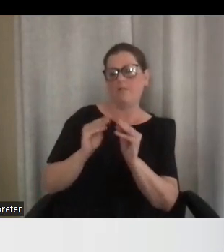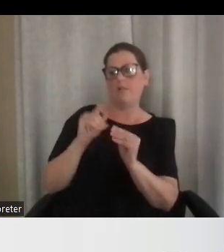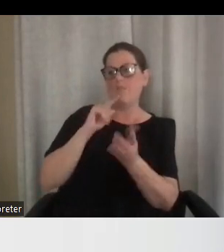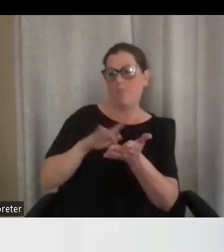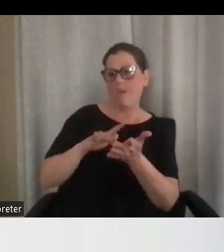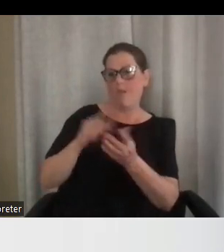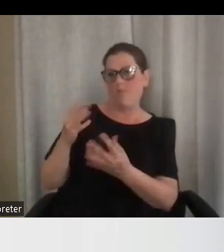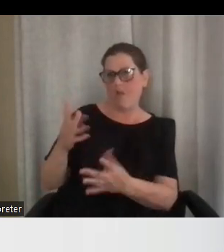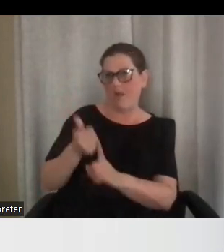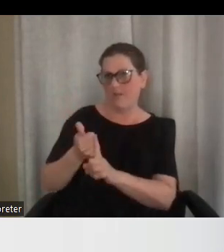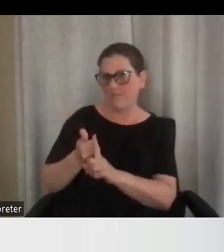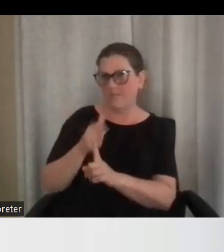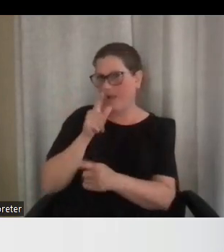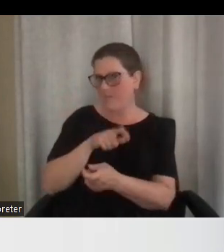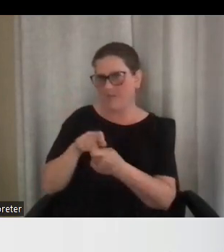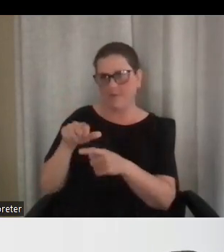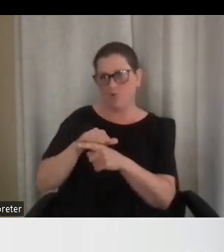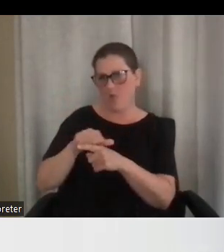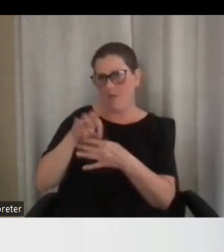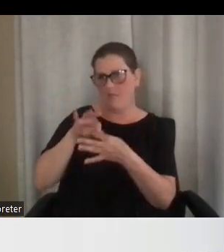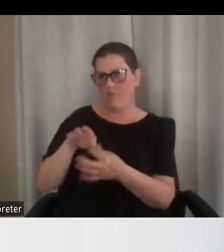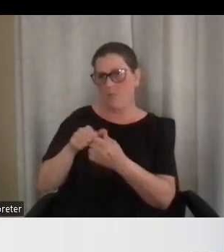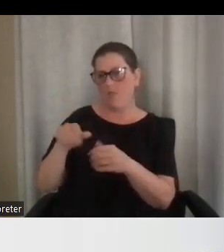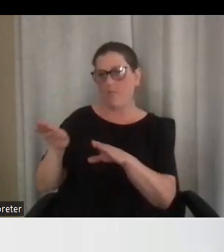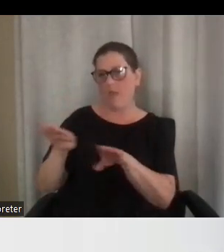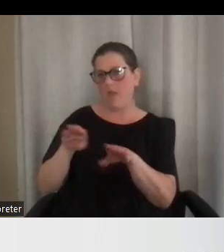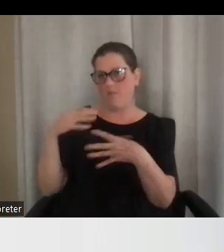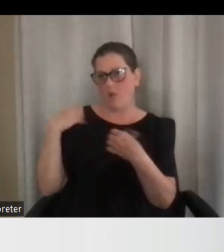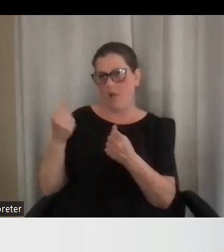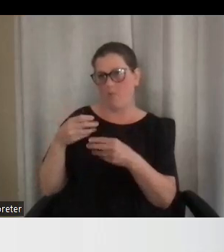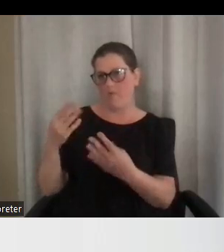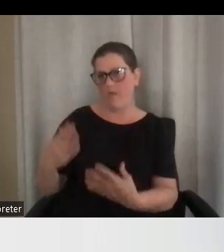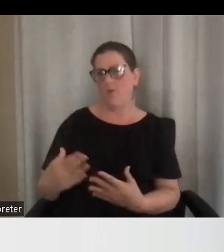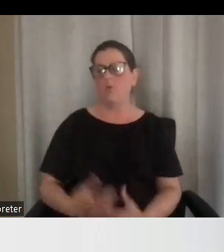aren't specifically trained as behavioral health providers.